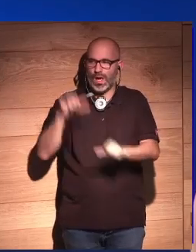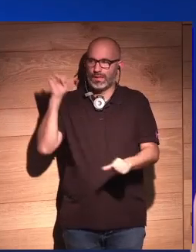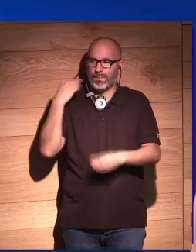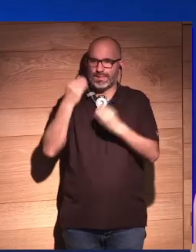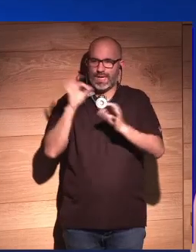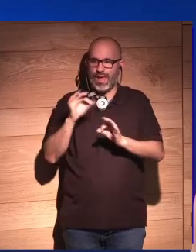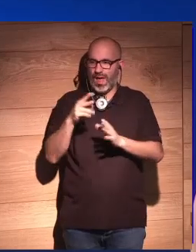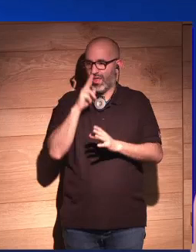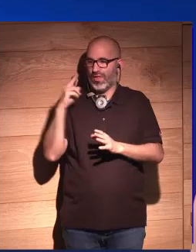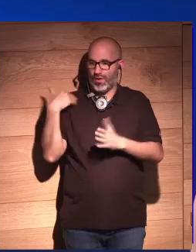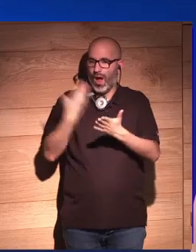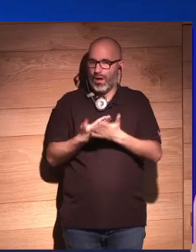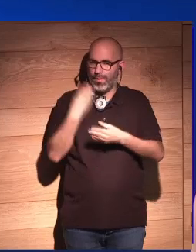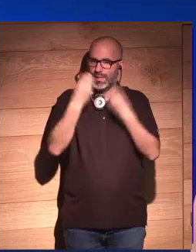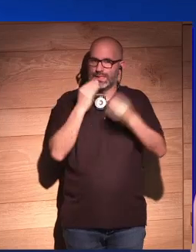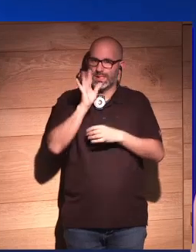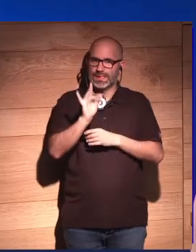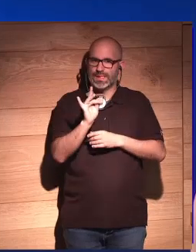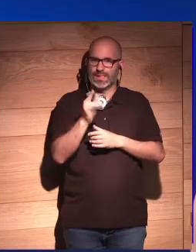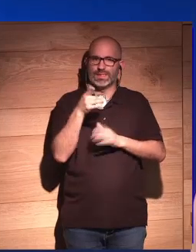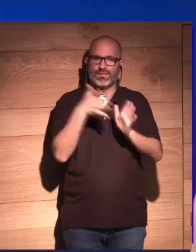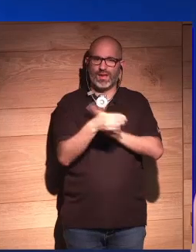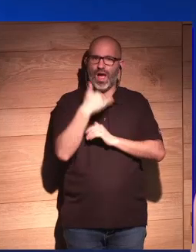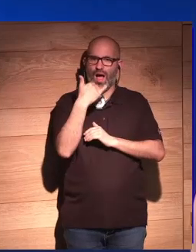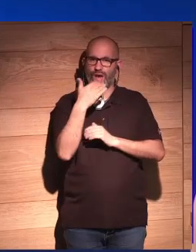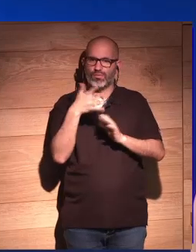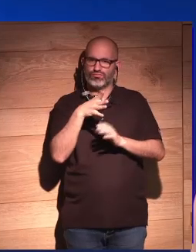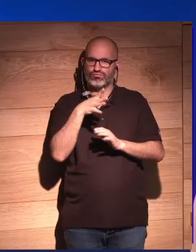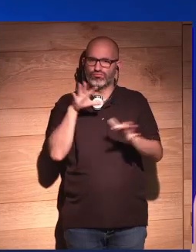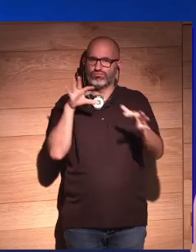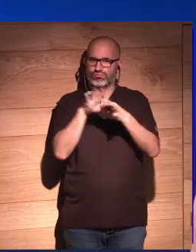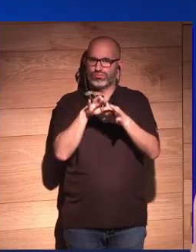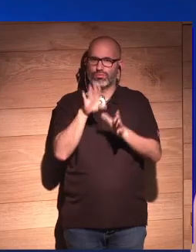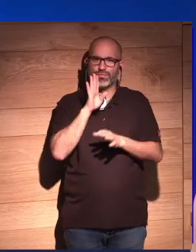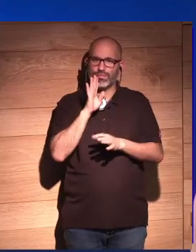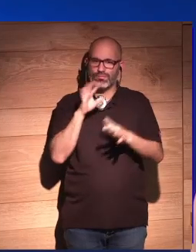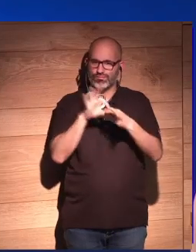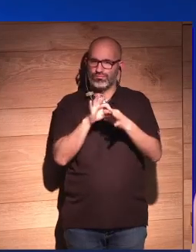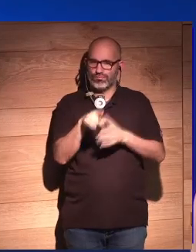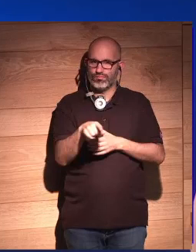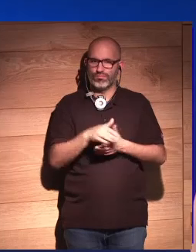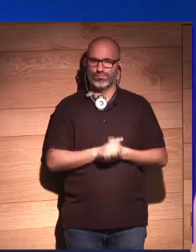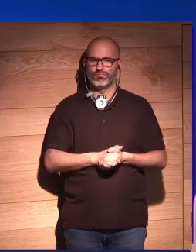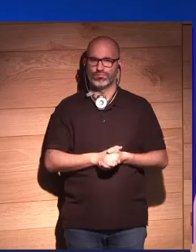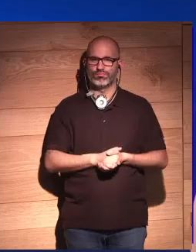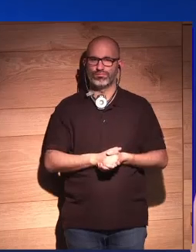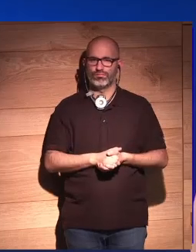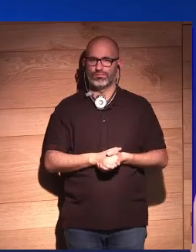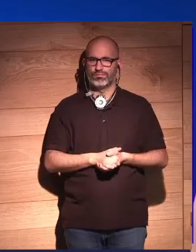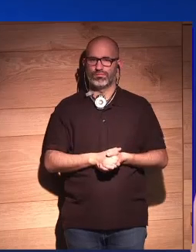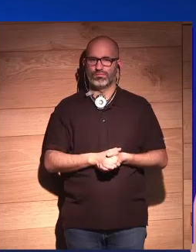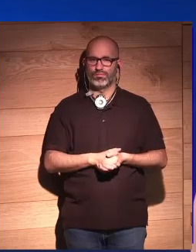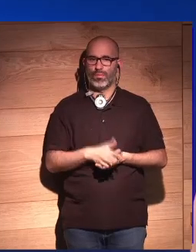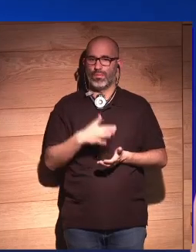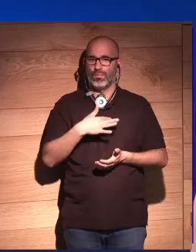what you say that I think has something to do with that. you know, maybe because death is just like a state